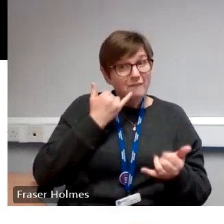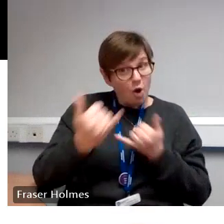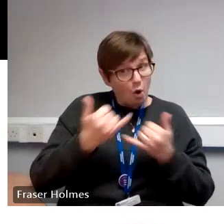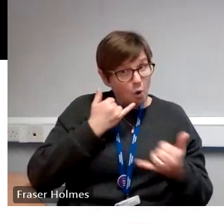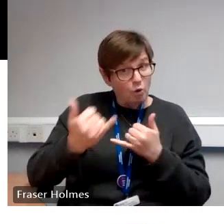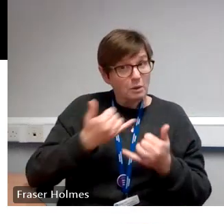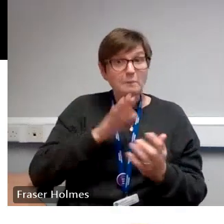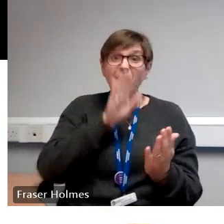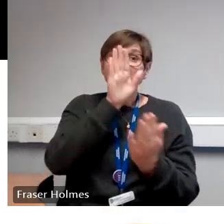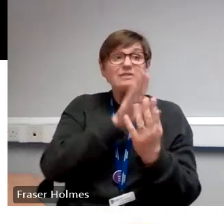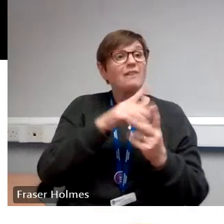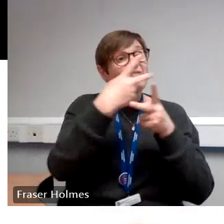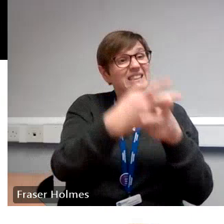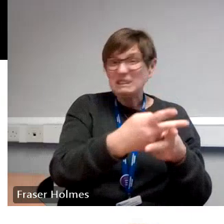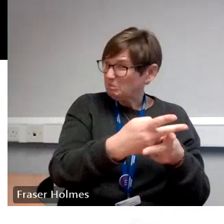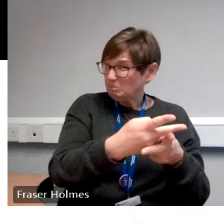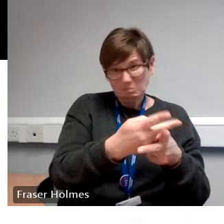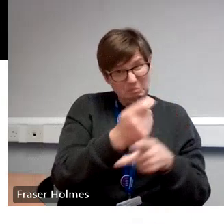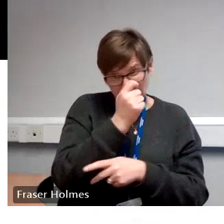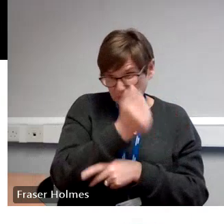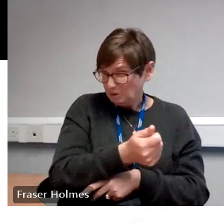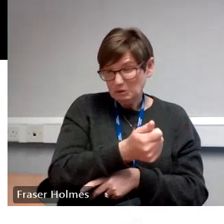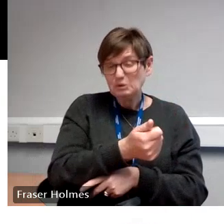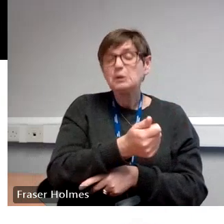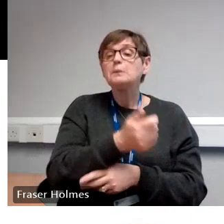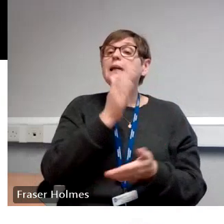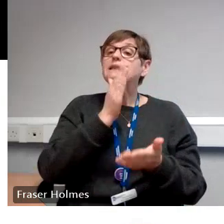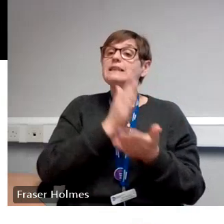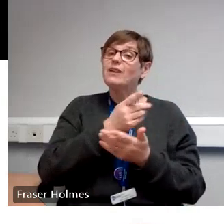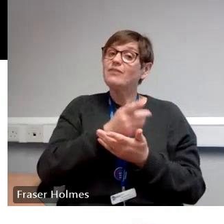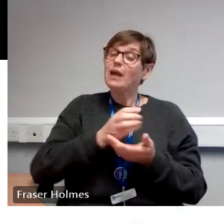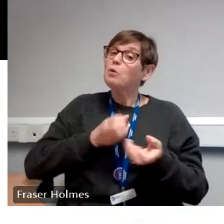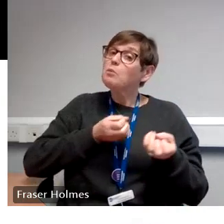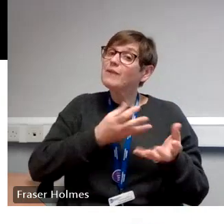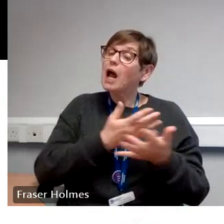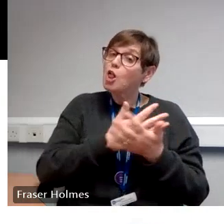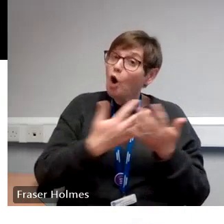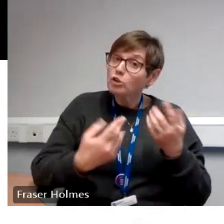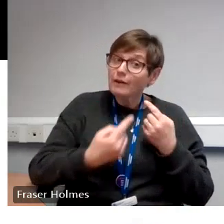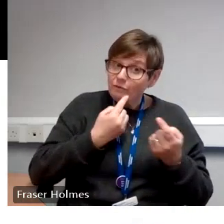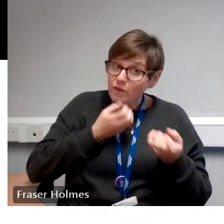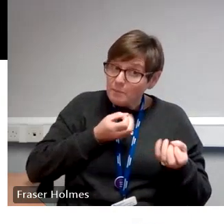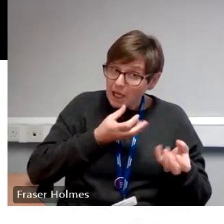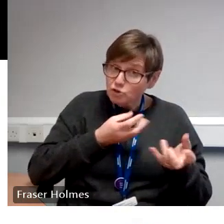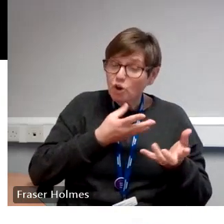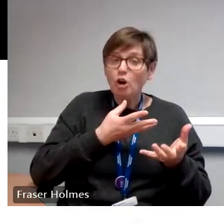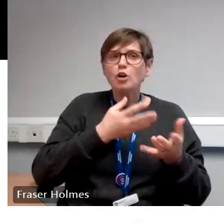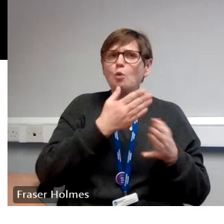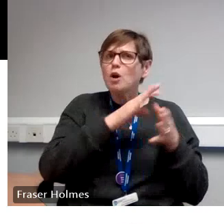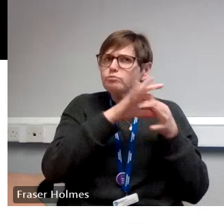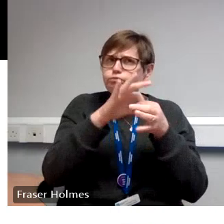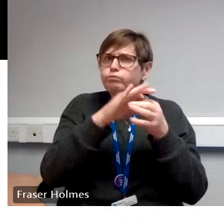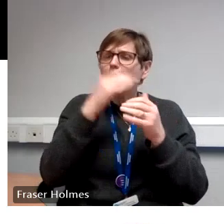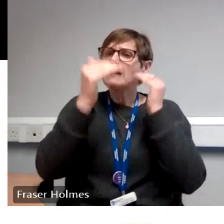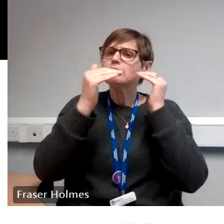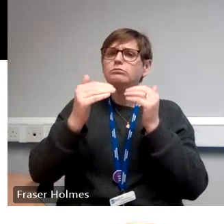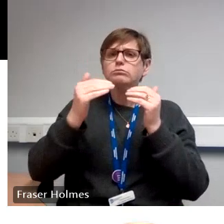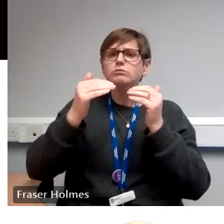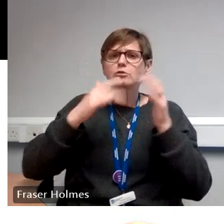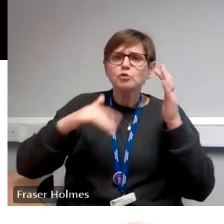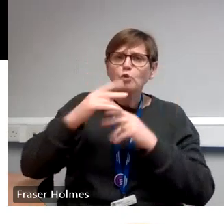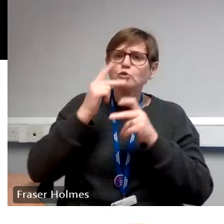see people face to face. And they definitely provide a lot of information and work closely with adult social care and the secondary